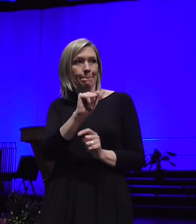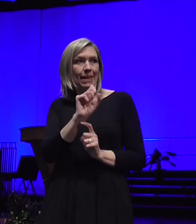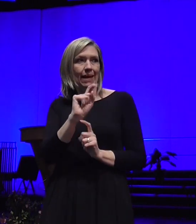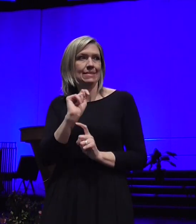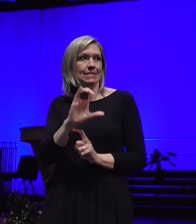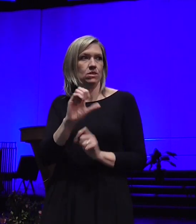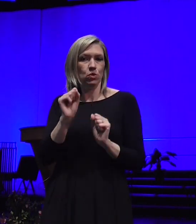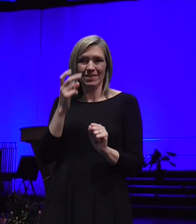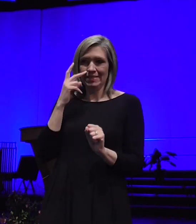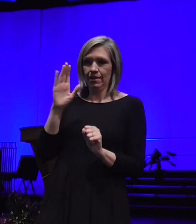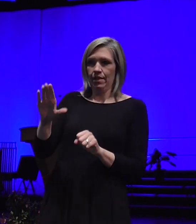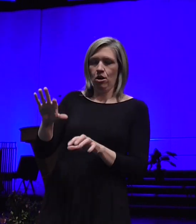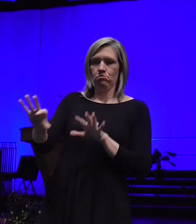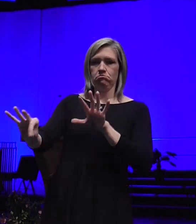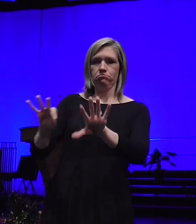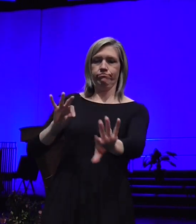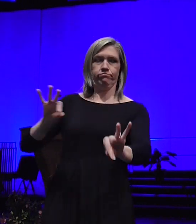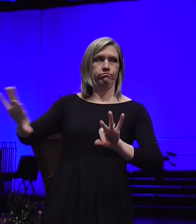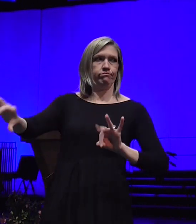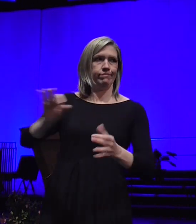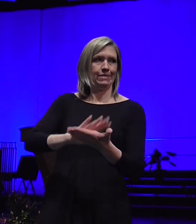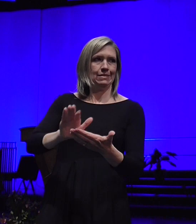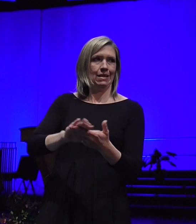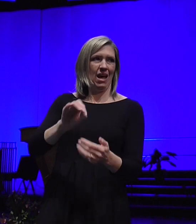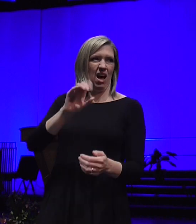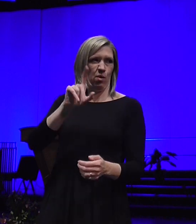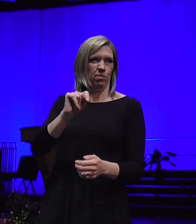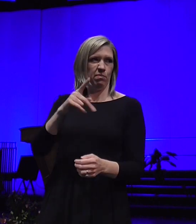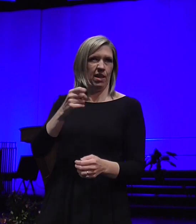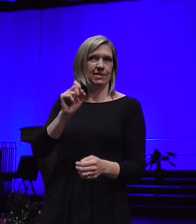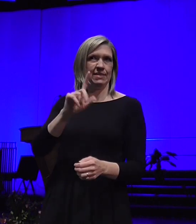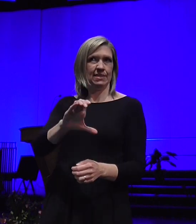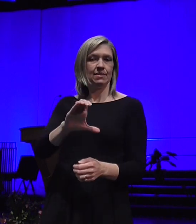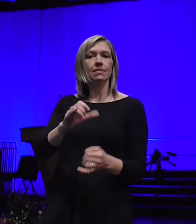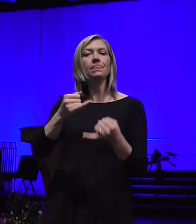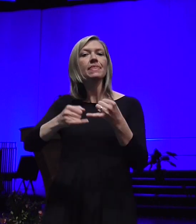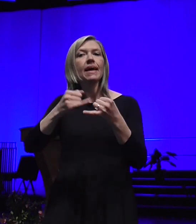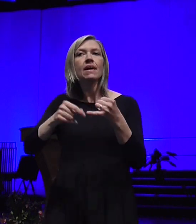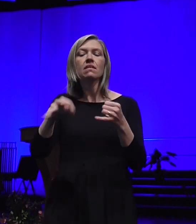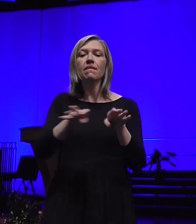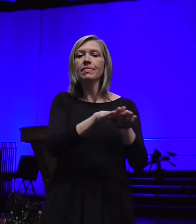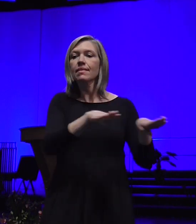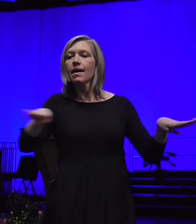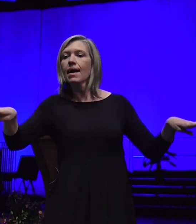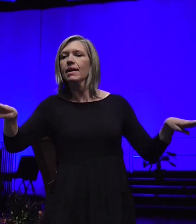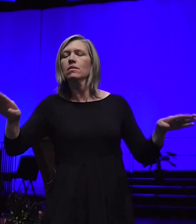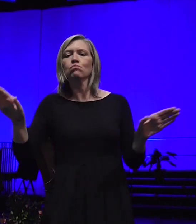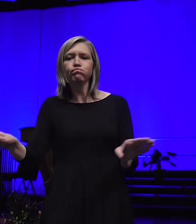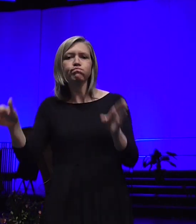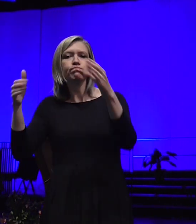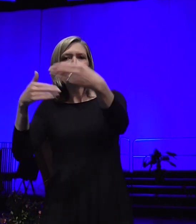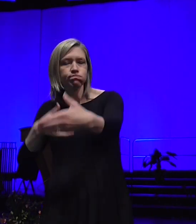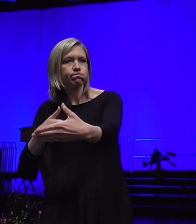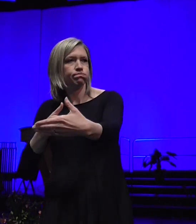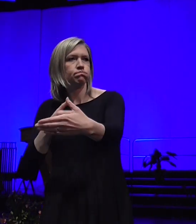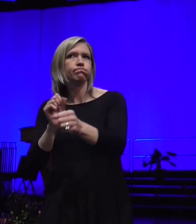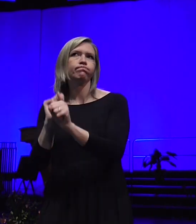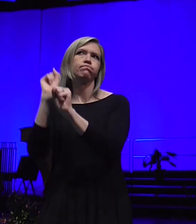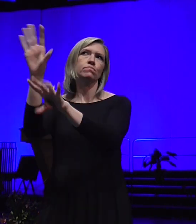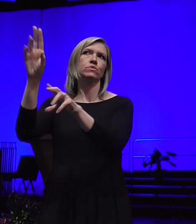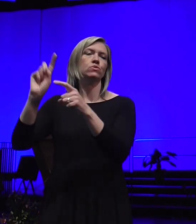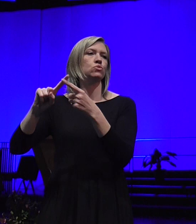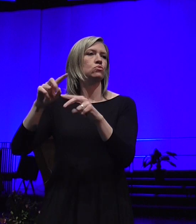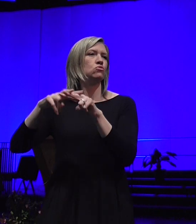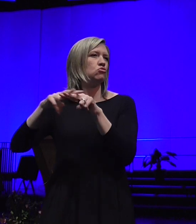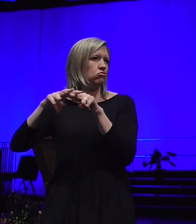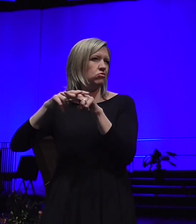working. And at the end of the line, things get bundled up into these big blocks that put on railroad cars and get